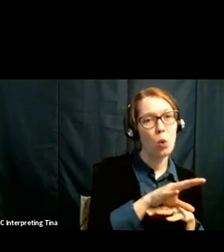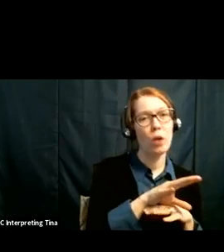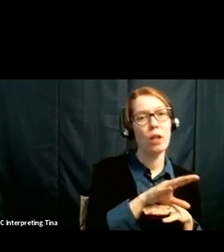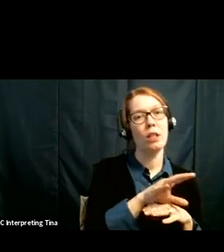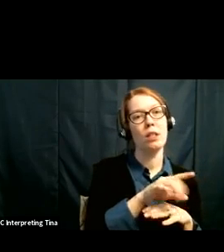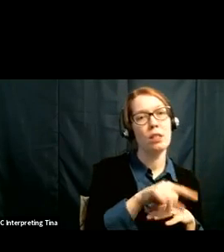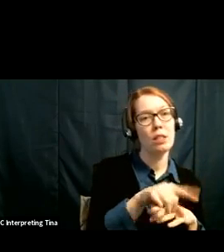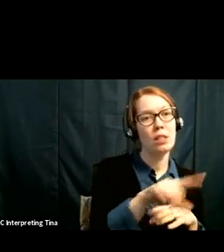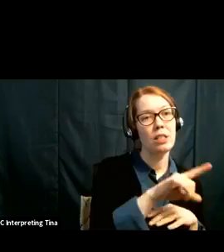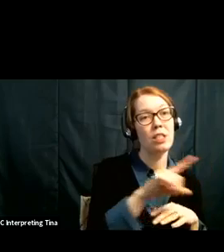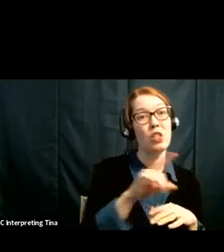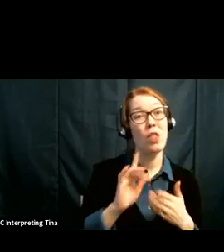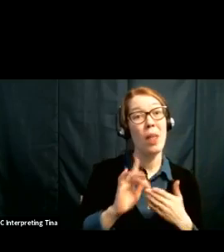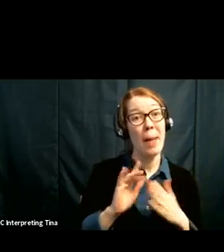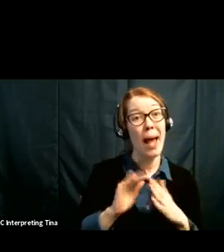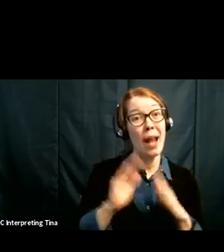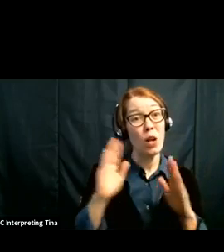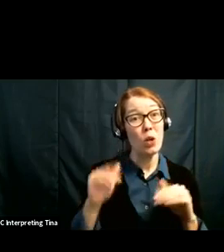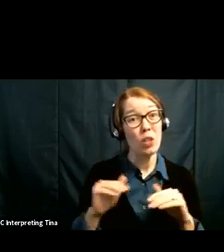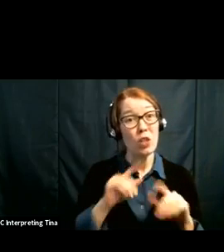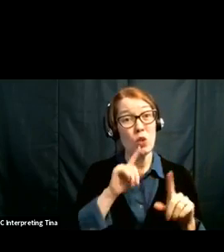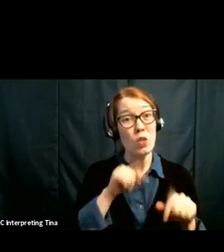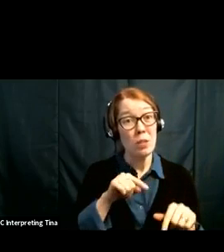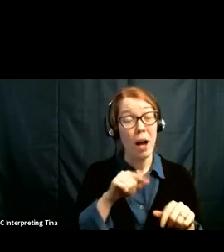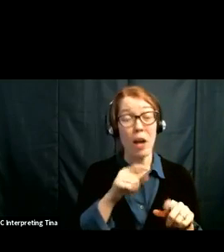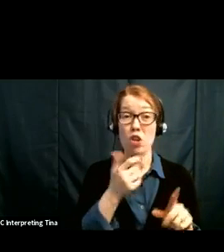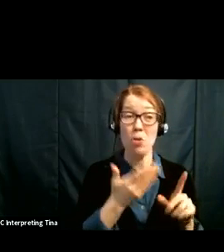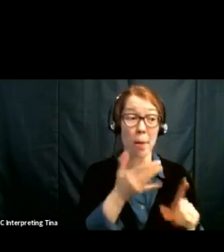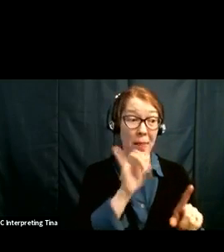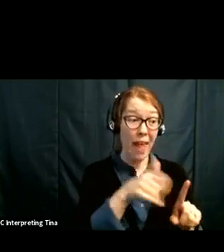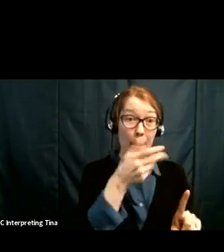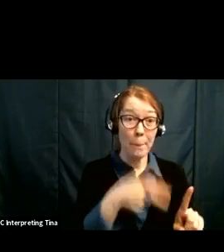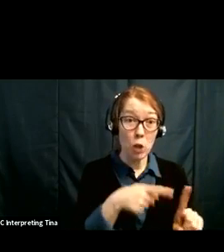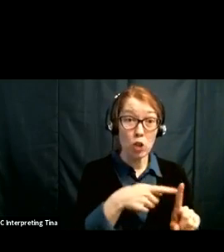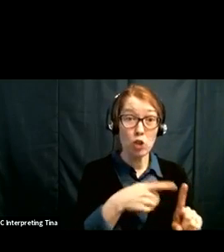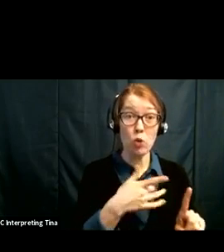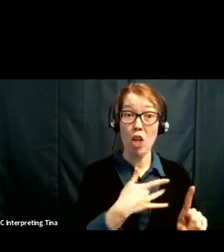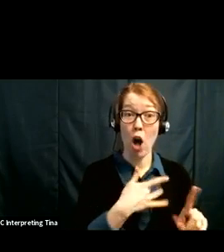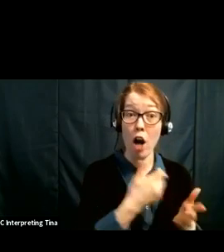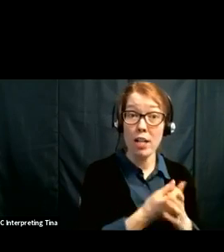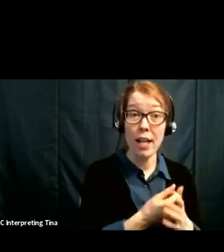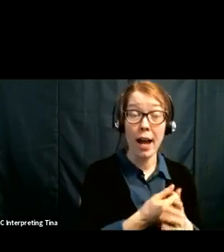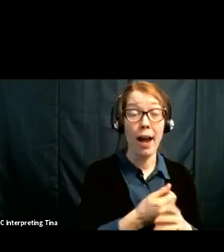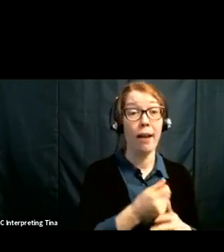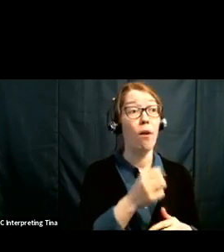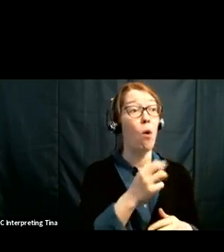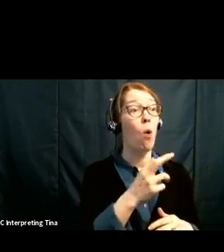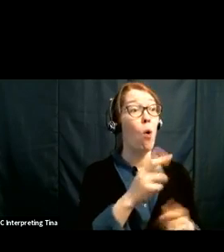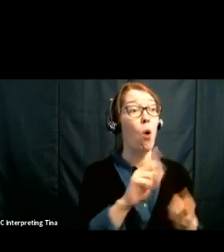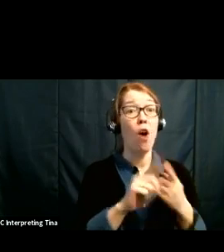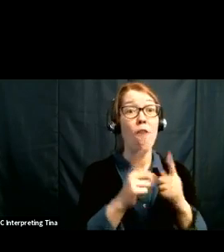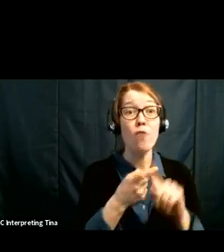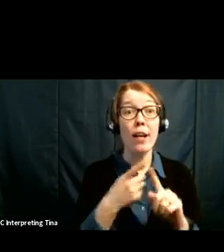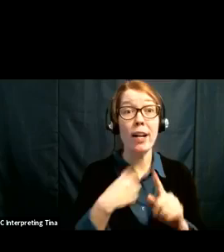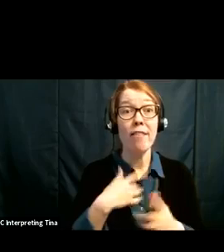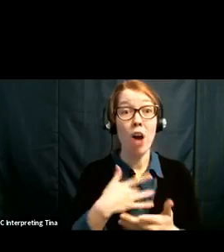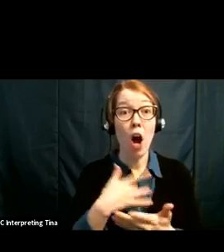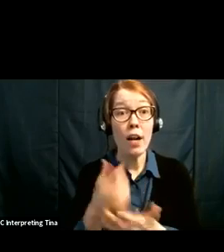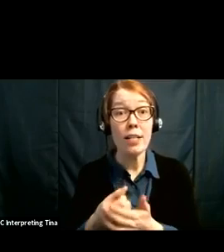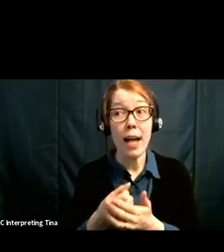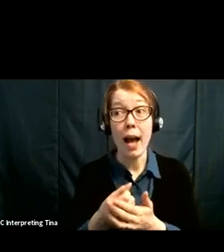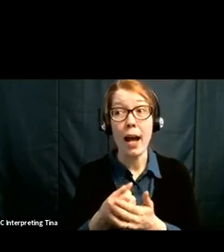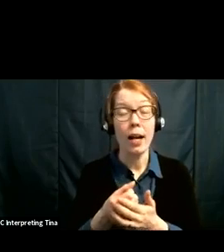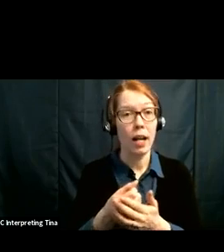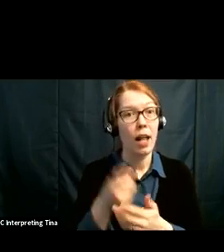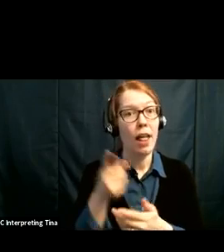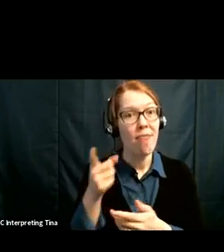medical system to respond to maybe you having an issue such as a heart attack, or a loved one having a heart attack, or a friend having a heart attack. And